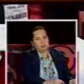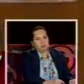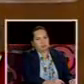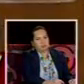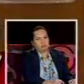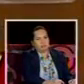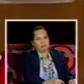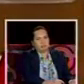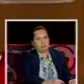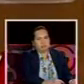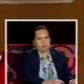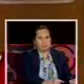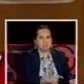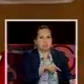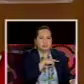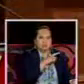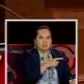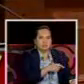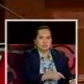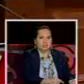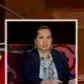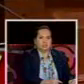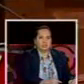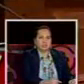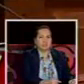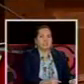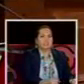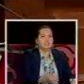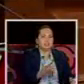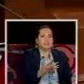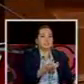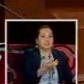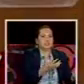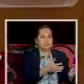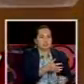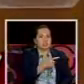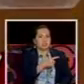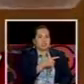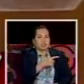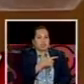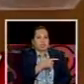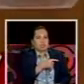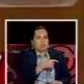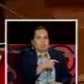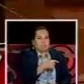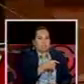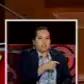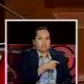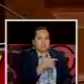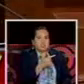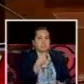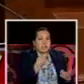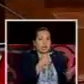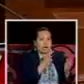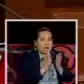Again, asking Your, for Your an Honor, opinion. The witness can explain. That's an opinion, counsel. You're asking for an opinion. No, I'm just asking, Your Honor,